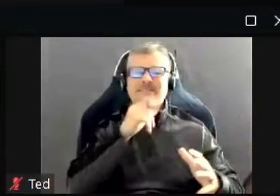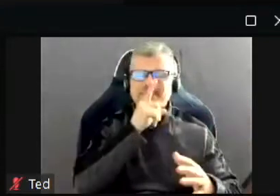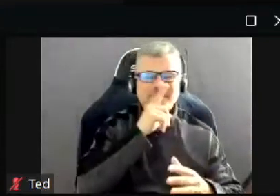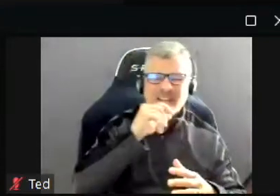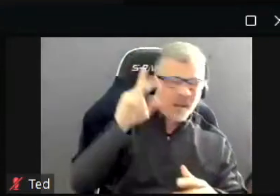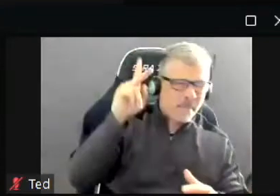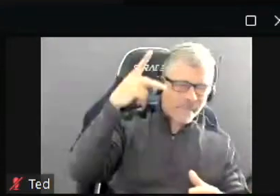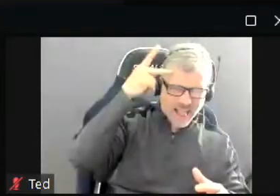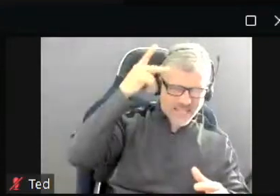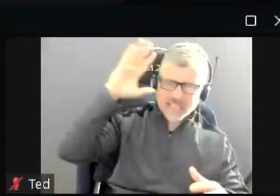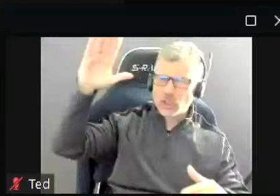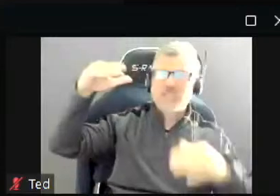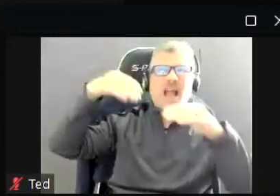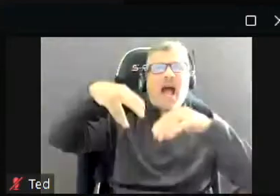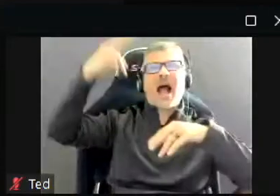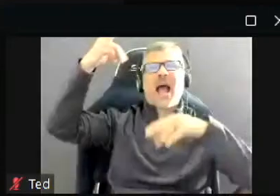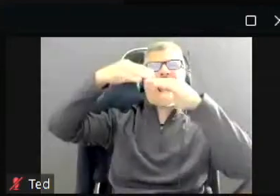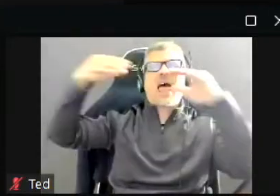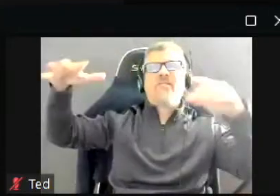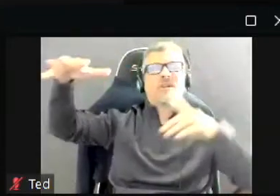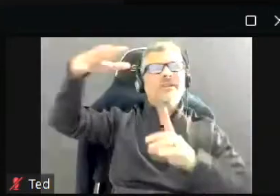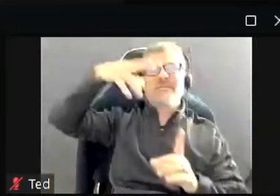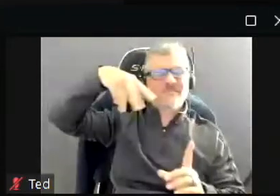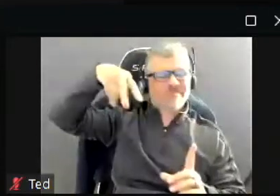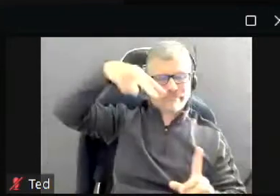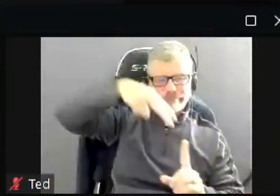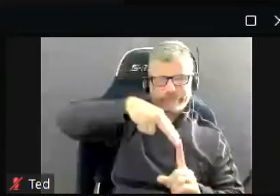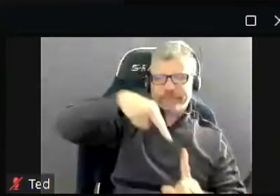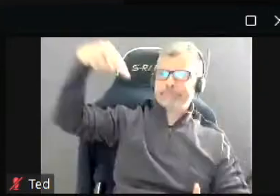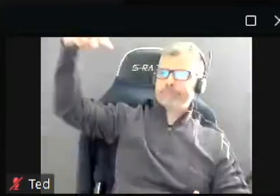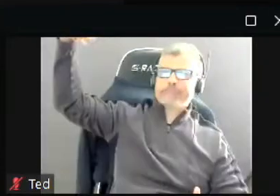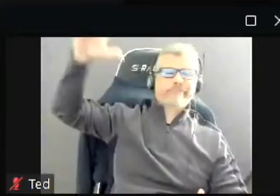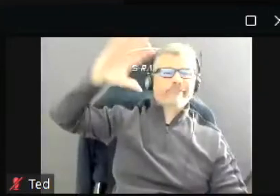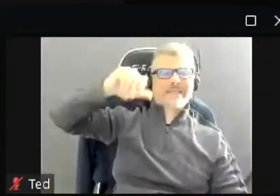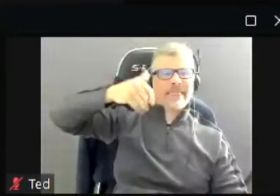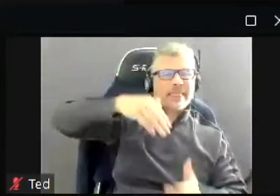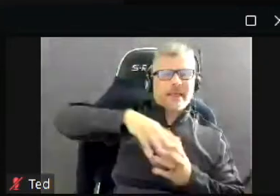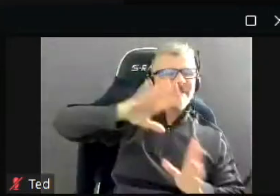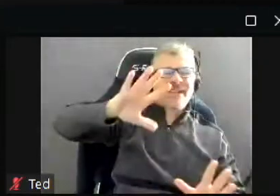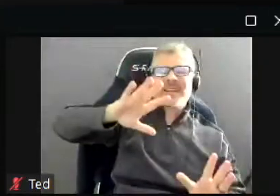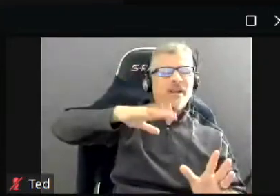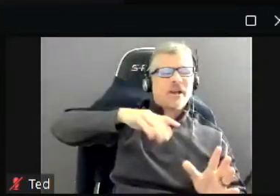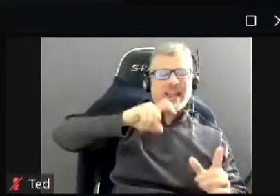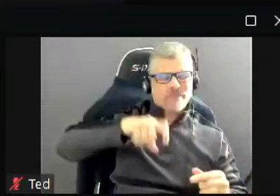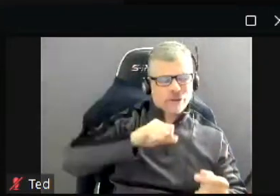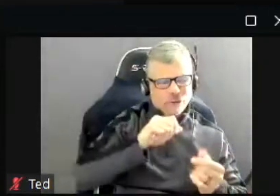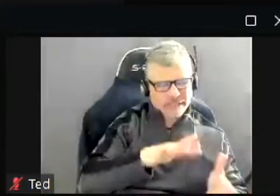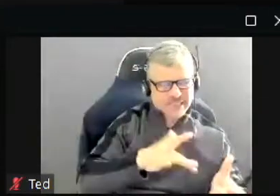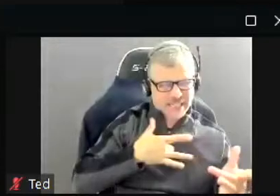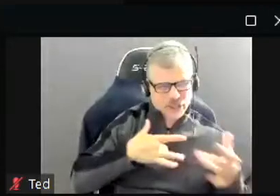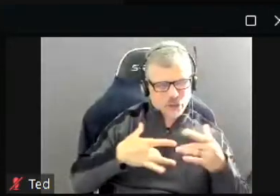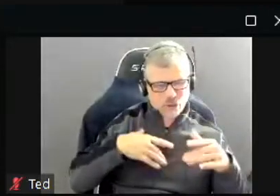type conversation, a broad general overview without addressing the concerns that have already been